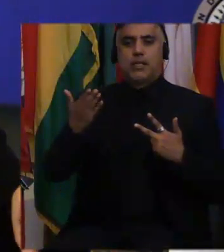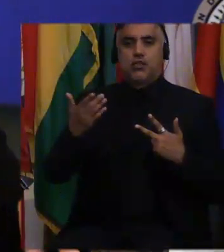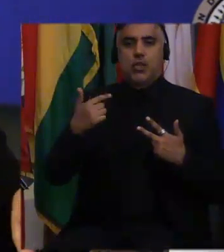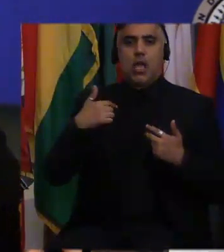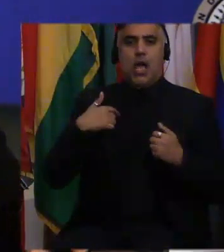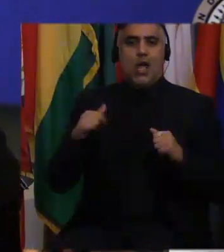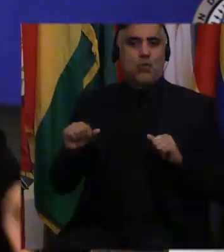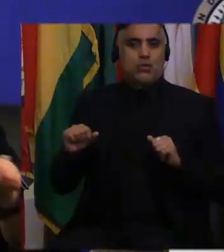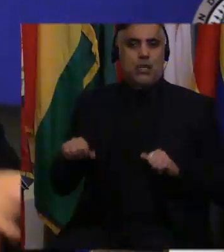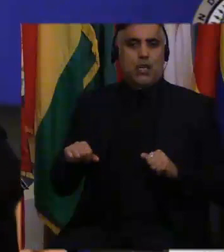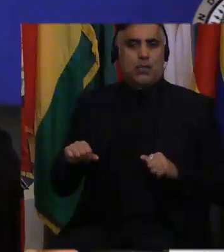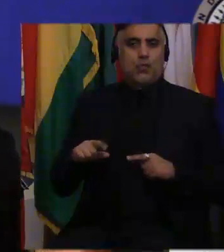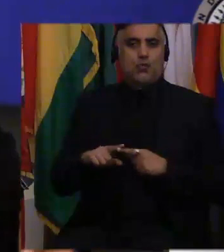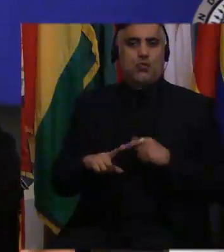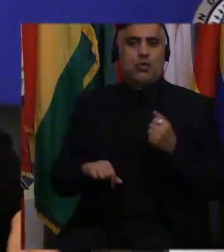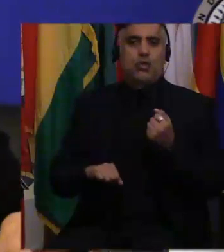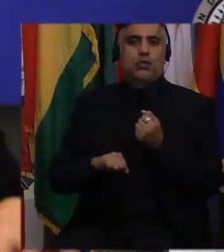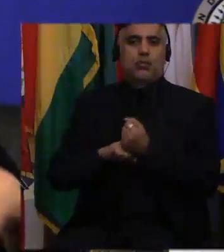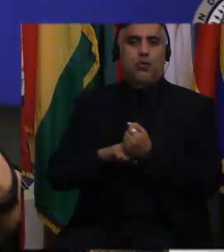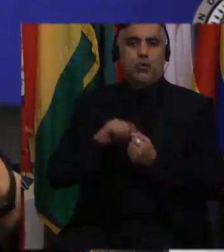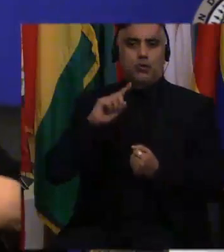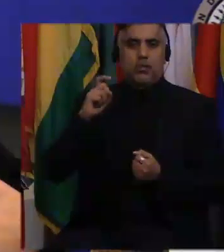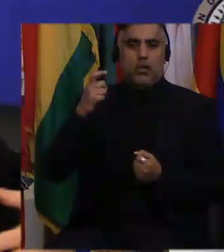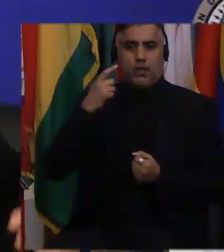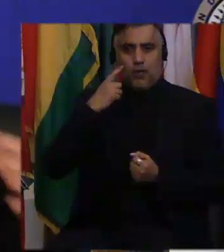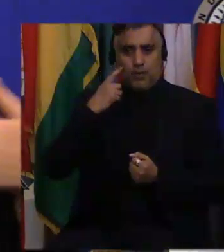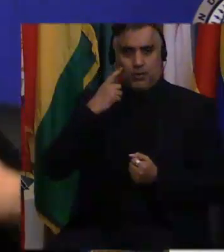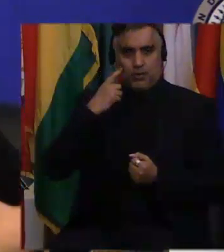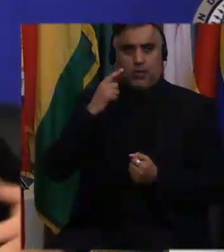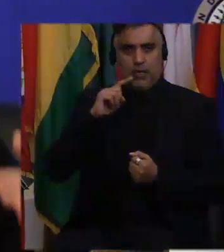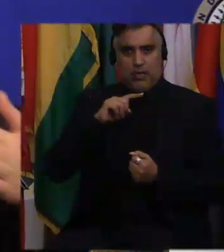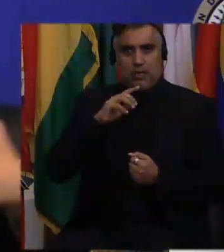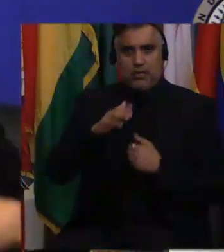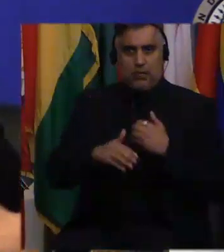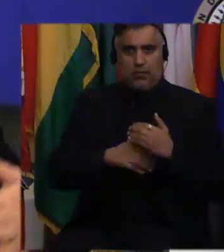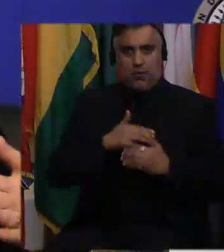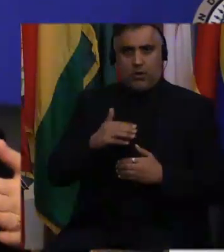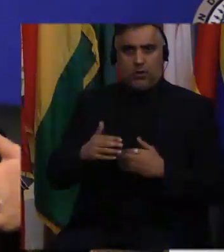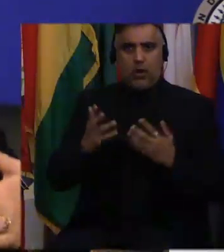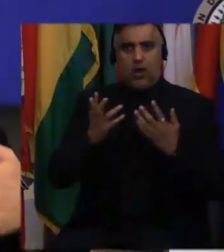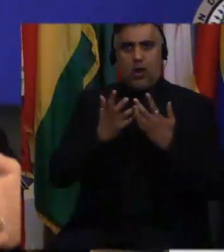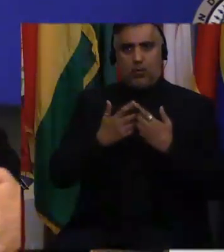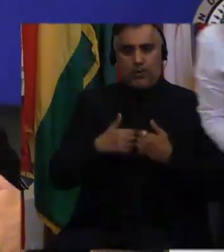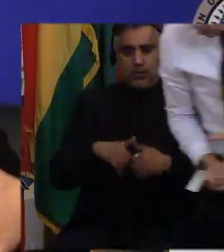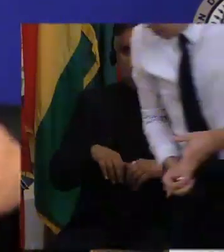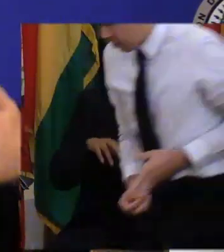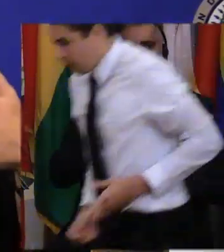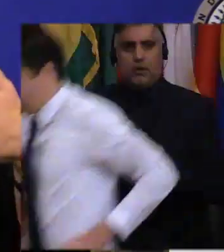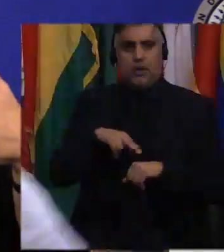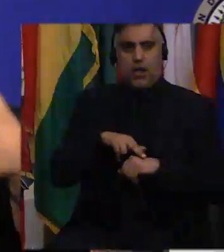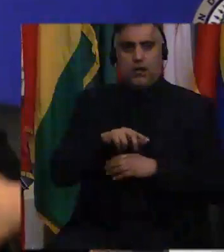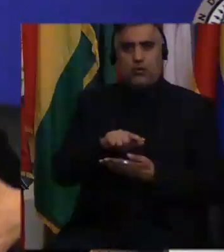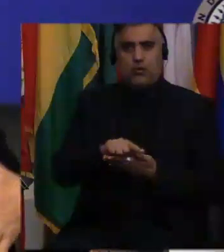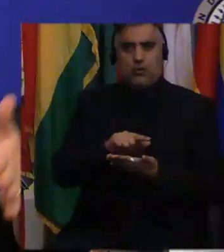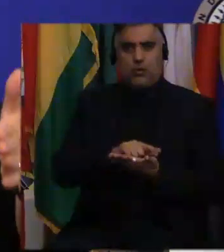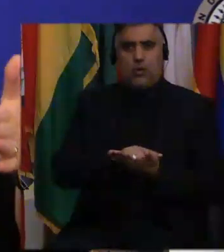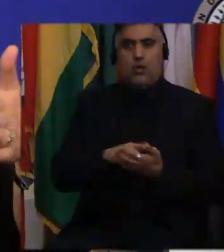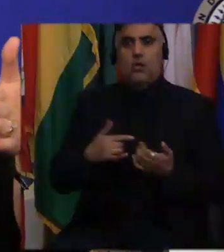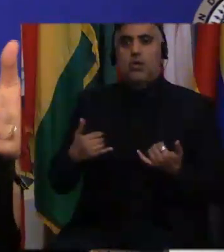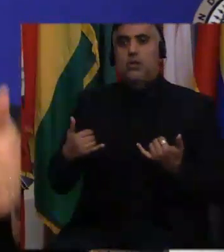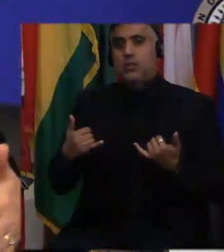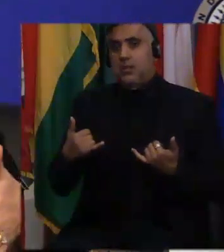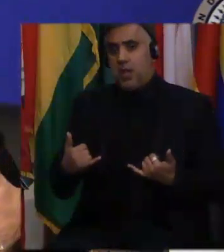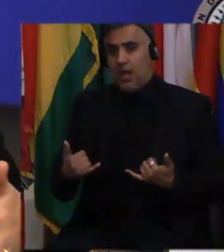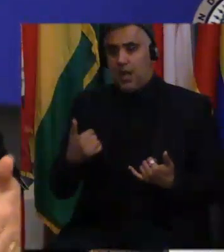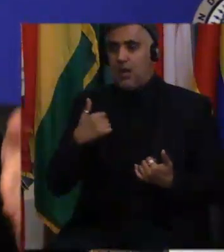I was able to support the government in that process of harmonization of a national law.